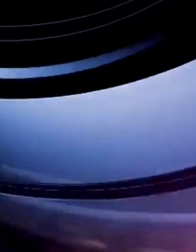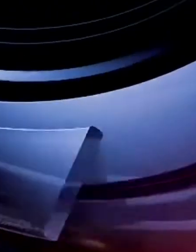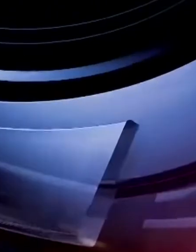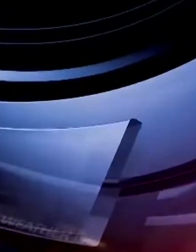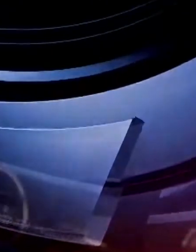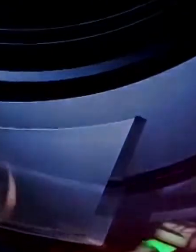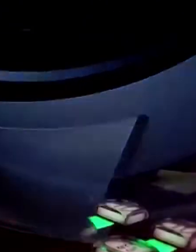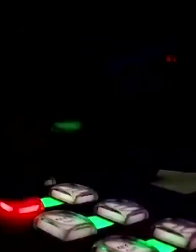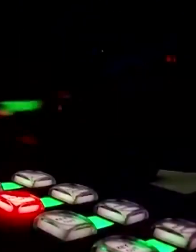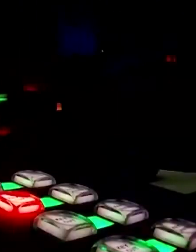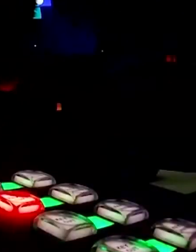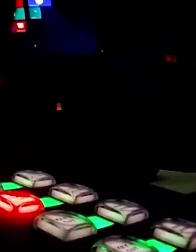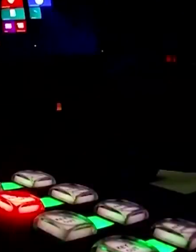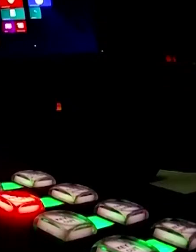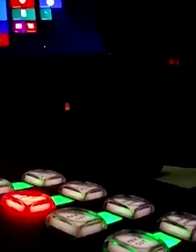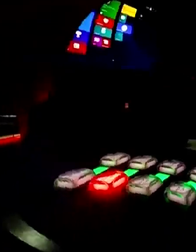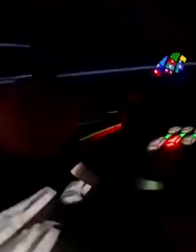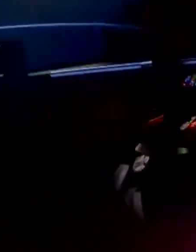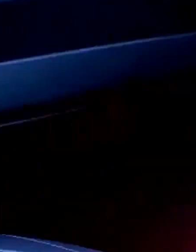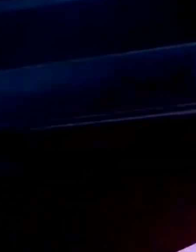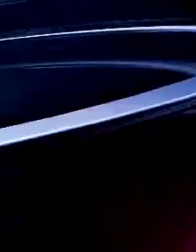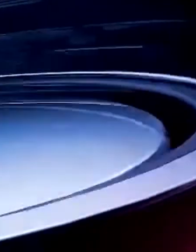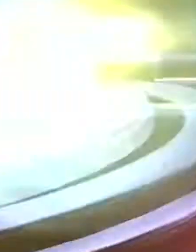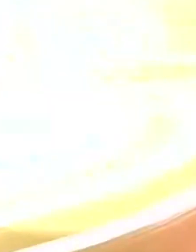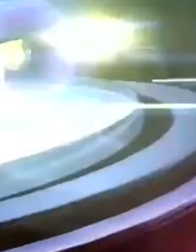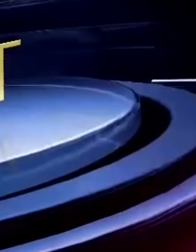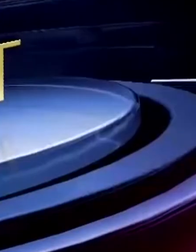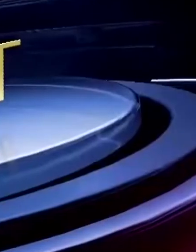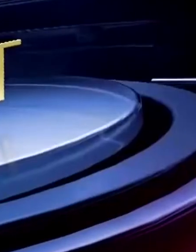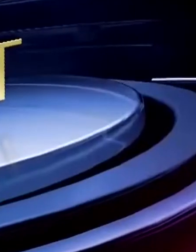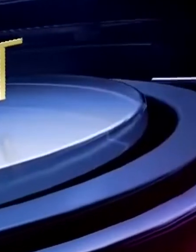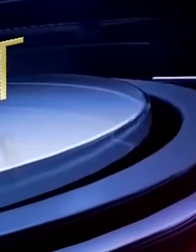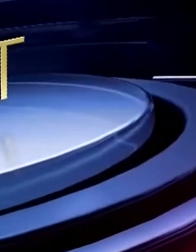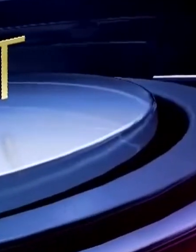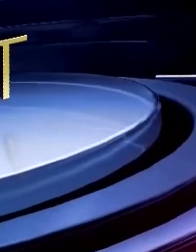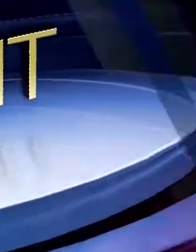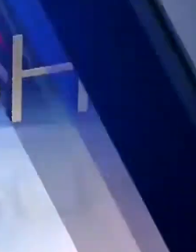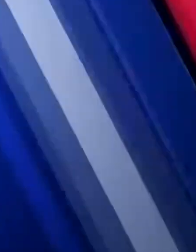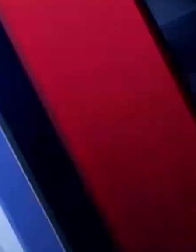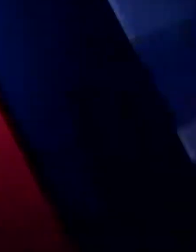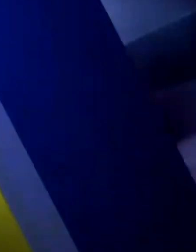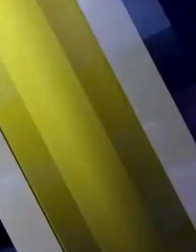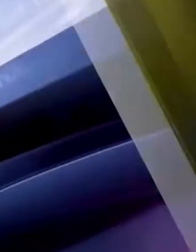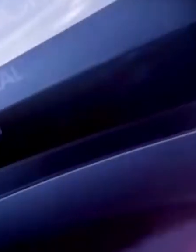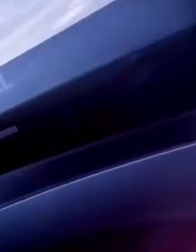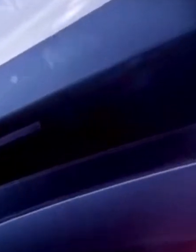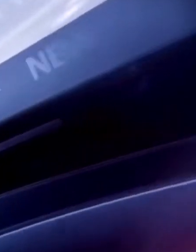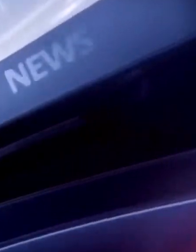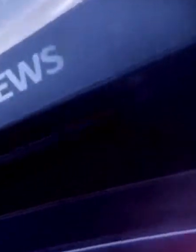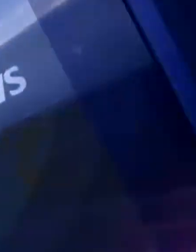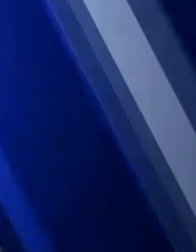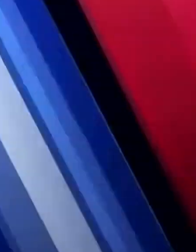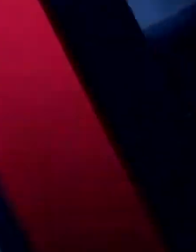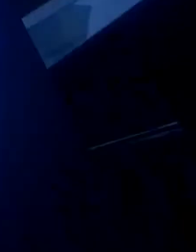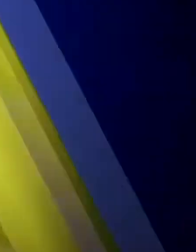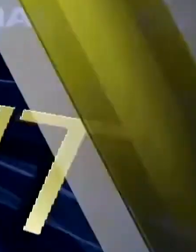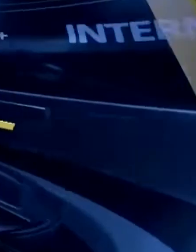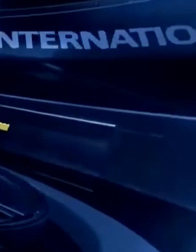Broadcasting from our studios in the Pine St. Michael, this is CBC NewsNight, starting now.